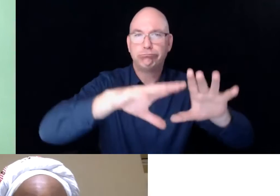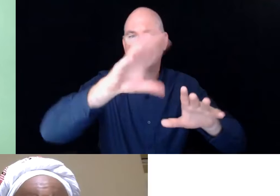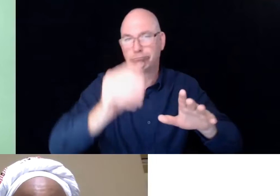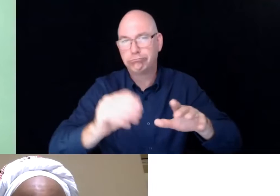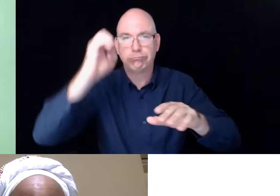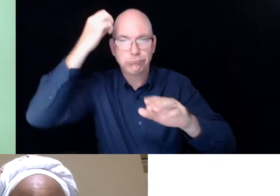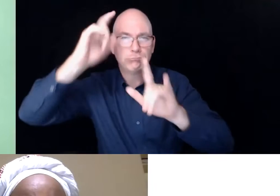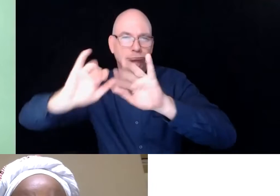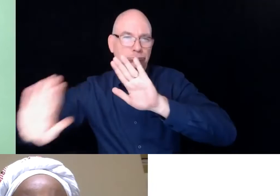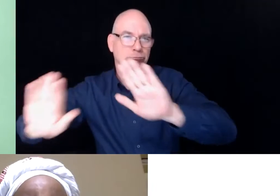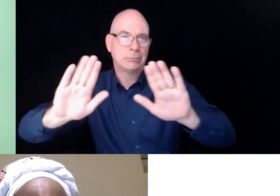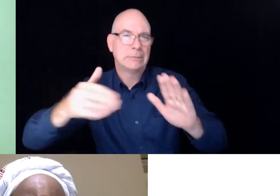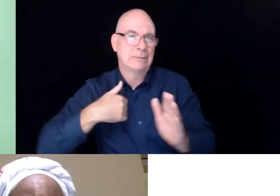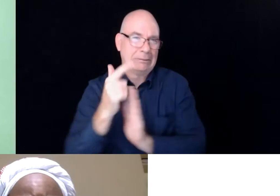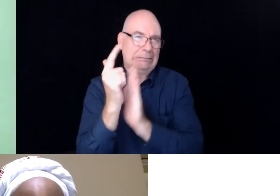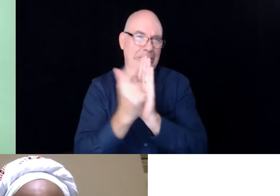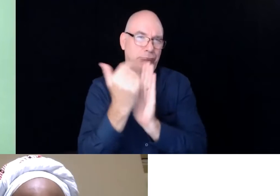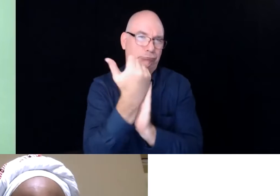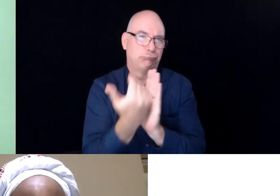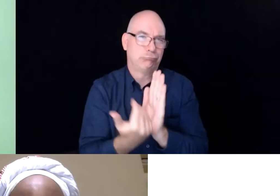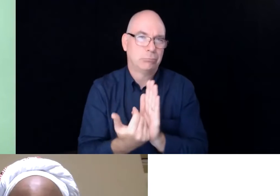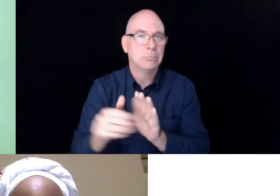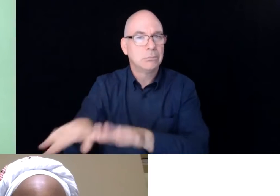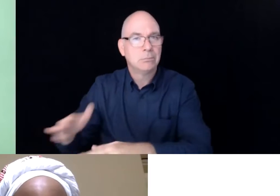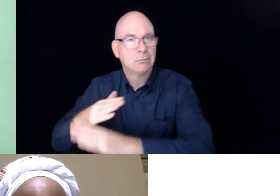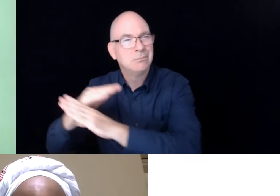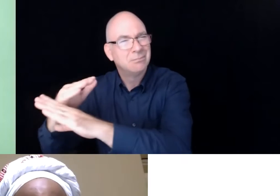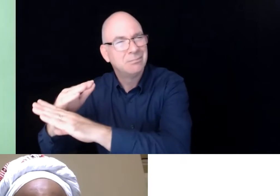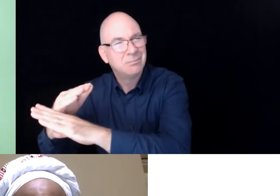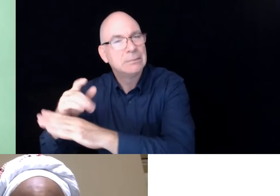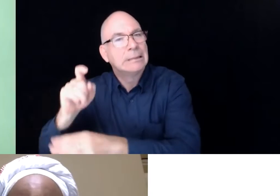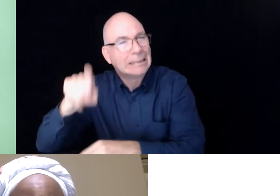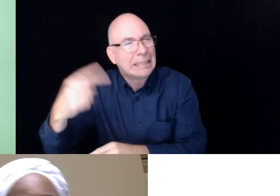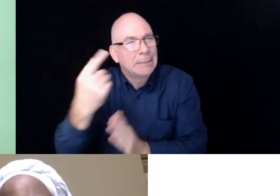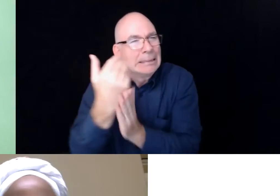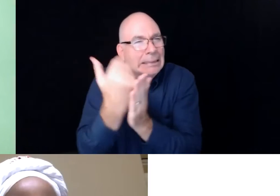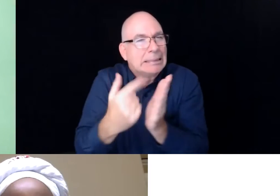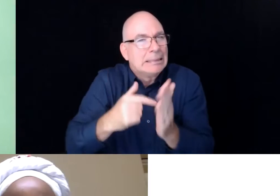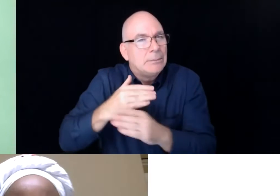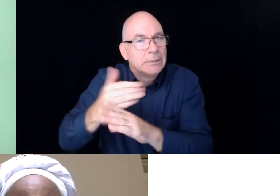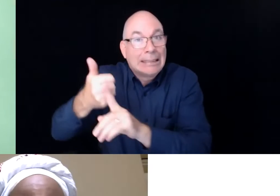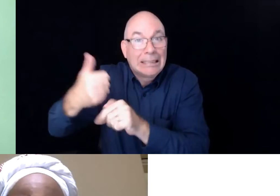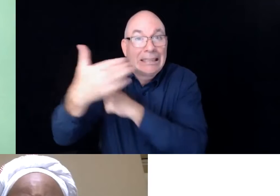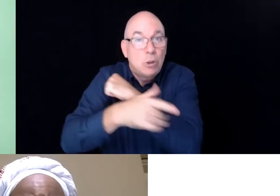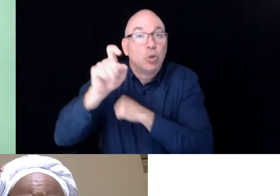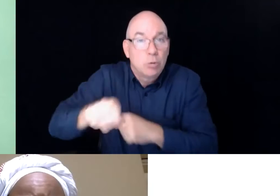of legal framework to be able to protect children. So you have to have a legal framework that protects children, and each country should have their